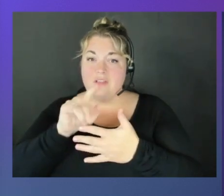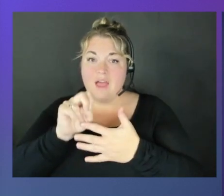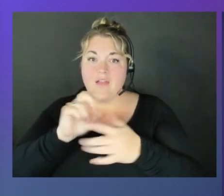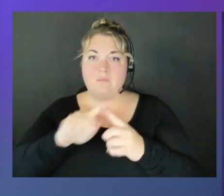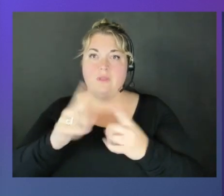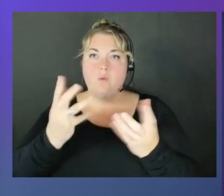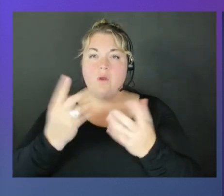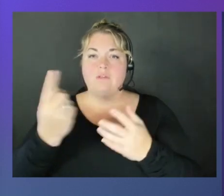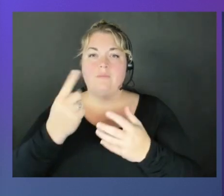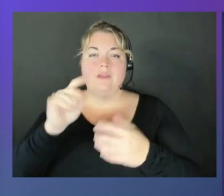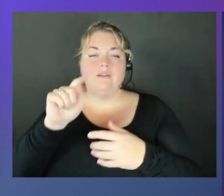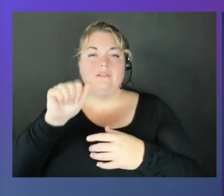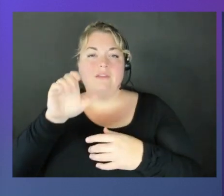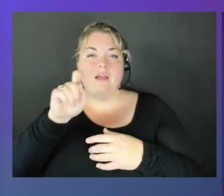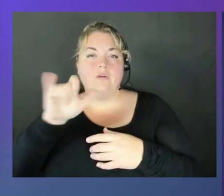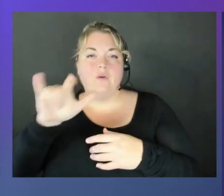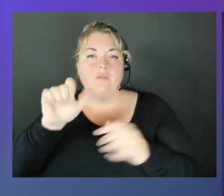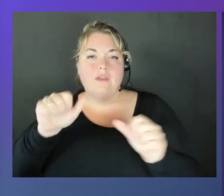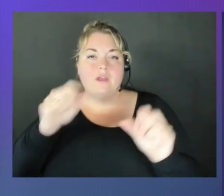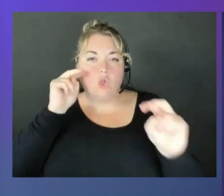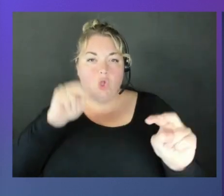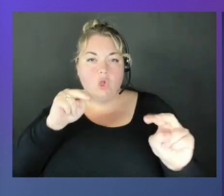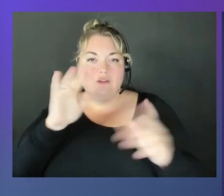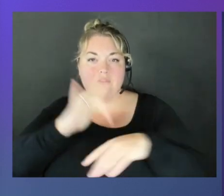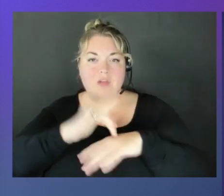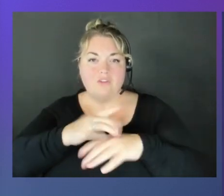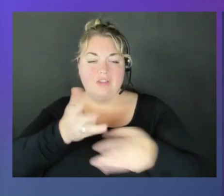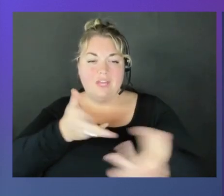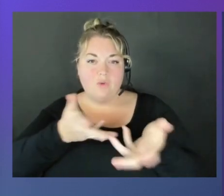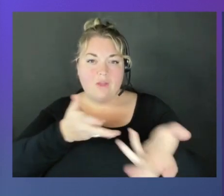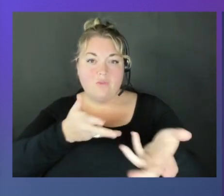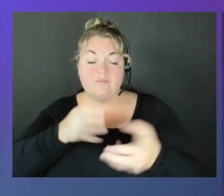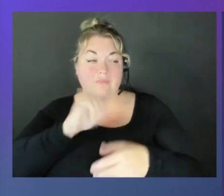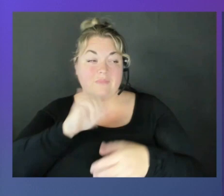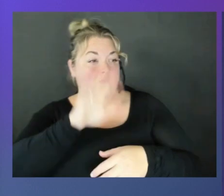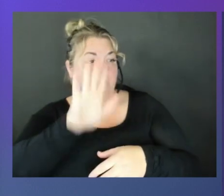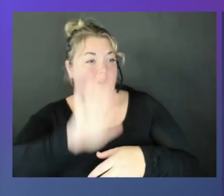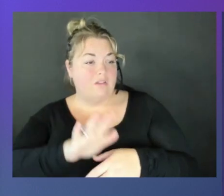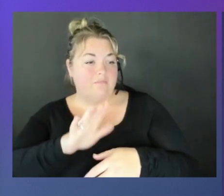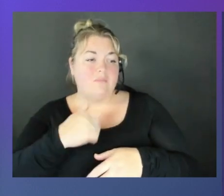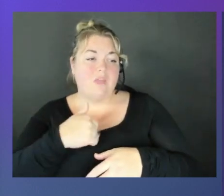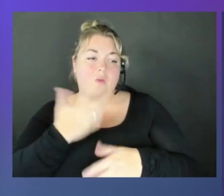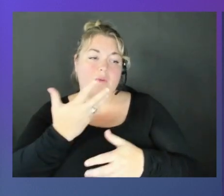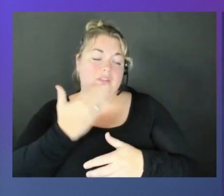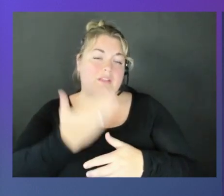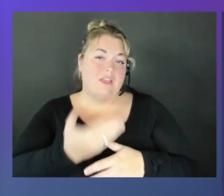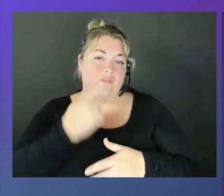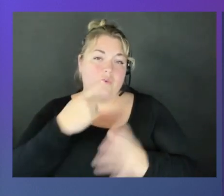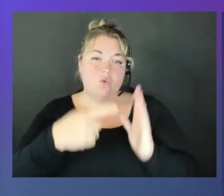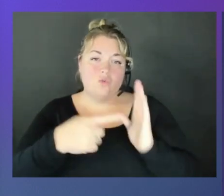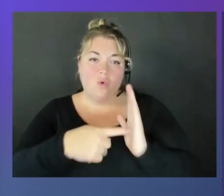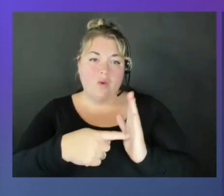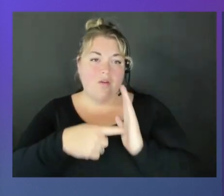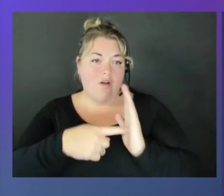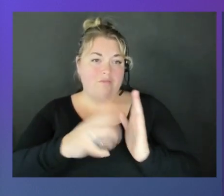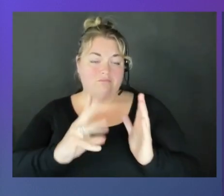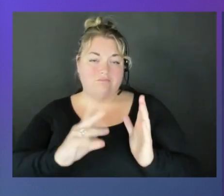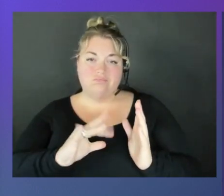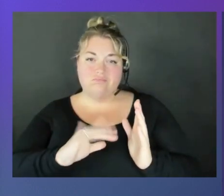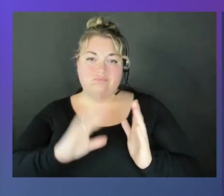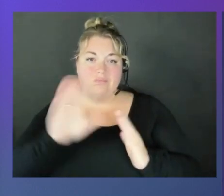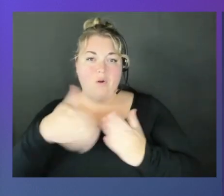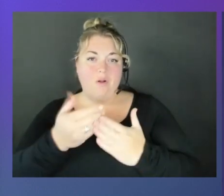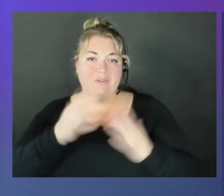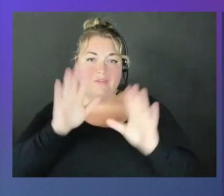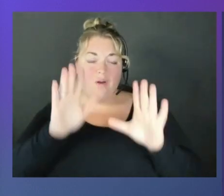they can look and touch and interact with. So. That's awesome. I mean, look, I want to say thank you for showing off all this awesome equipment